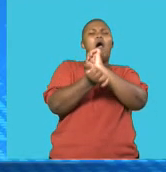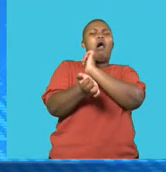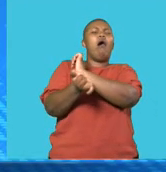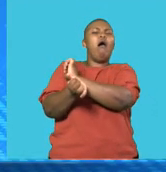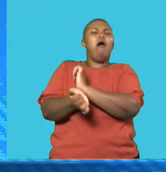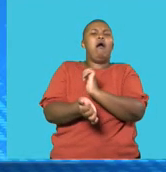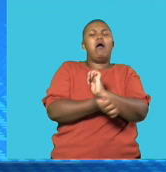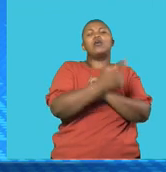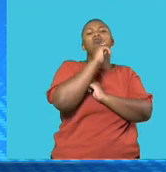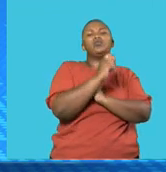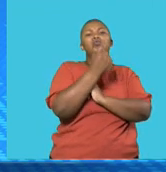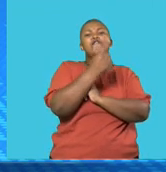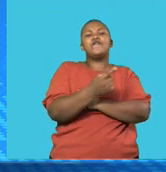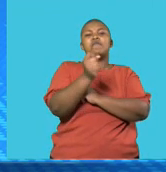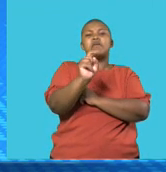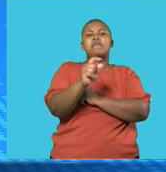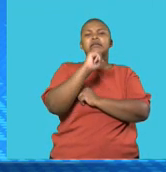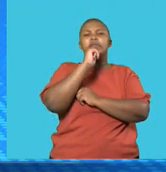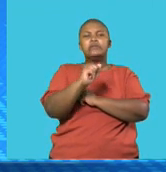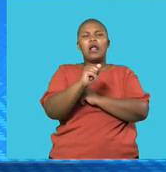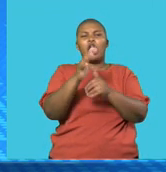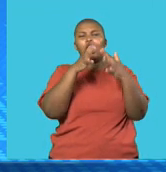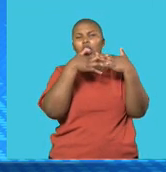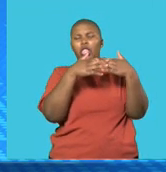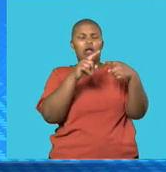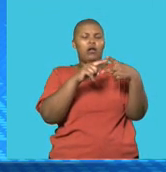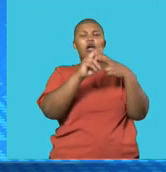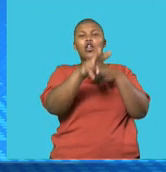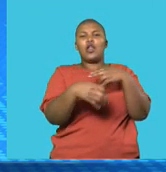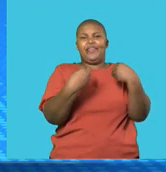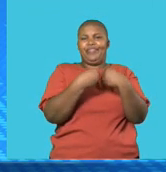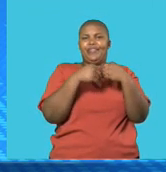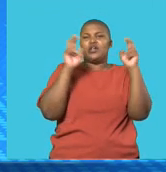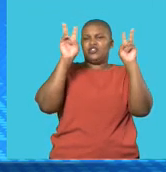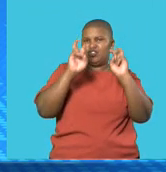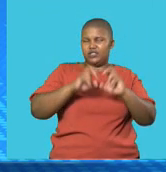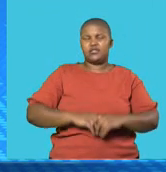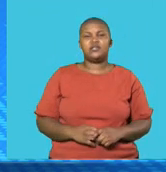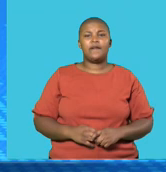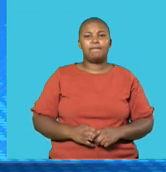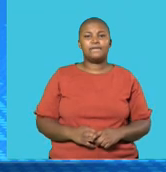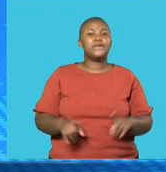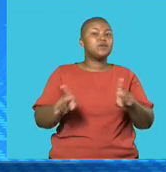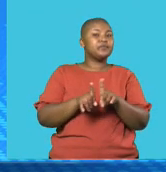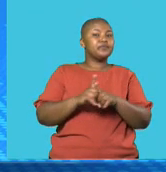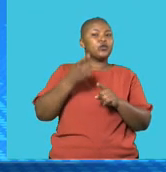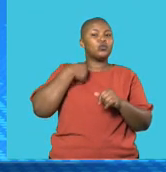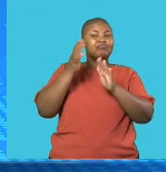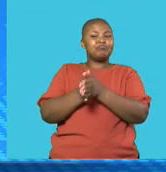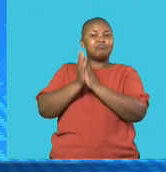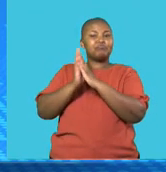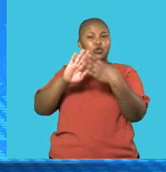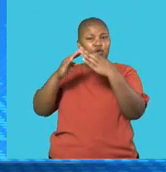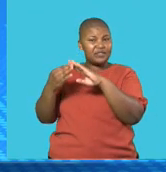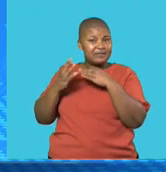arrested for vandalism and theft of the infrastructure. We also reiterate our call to the community members to also